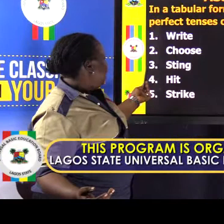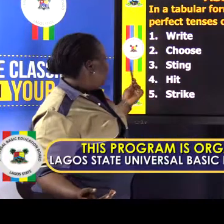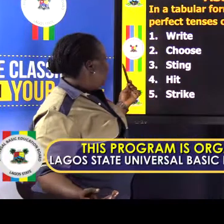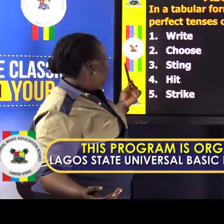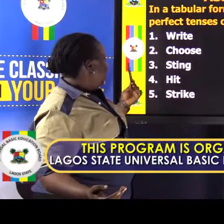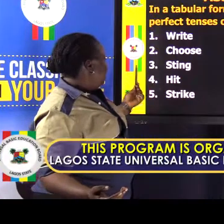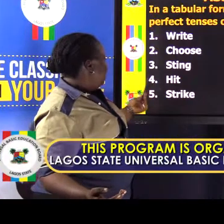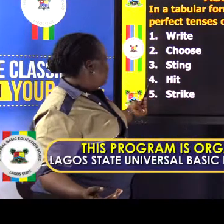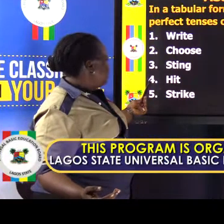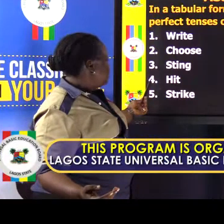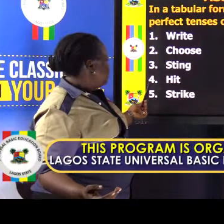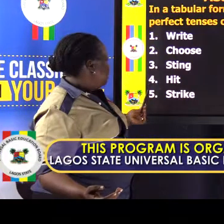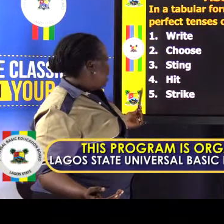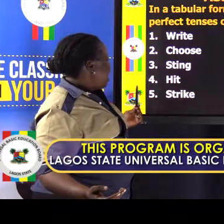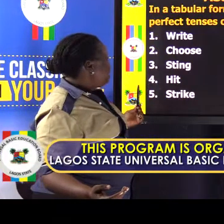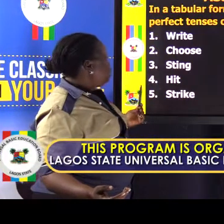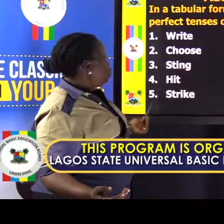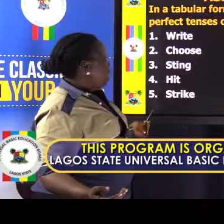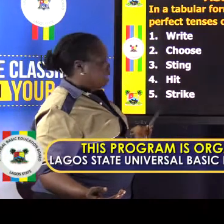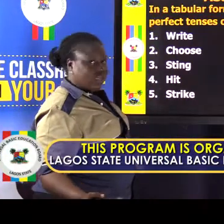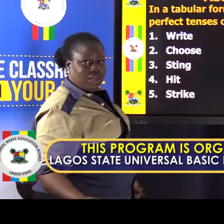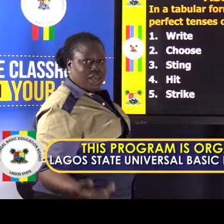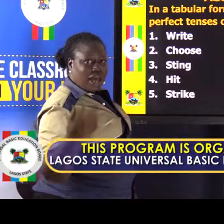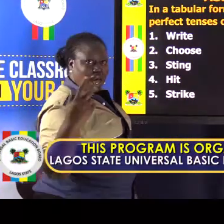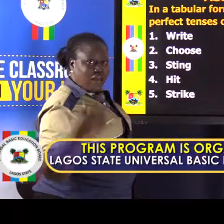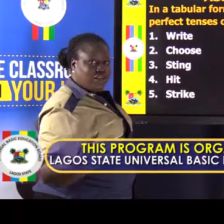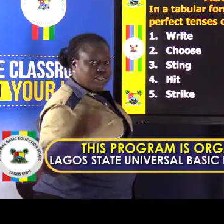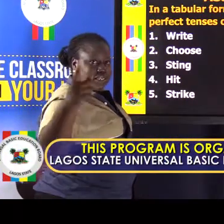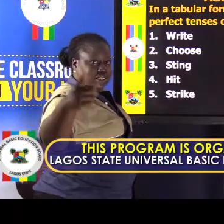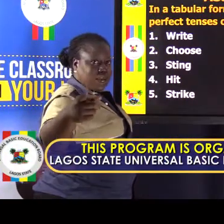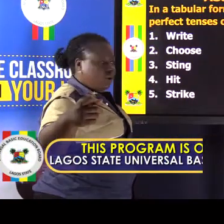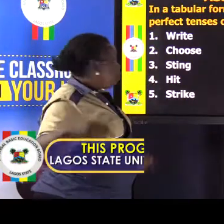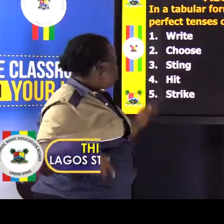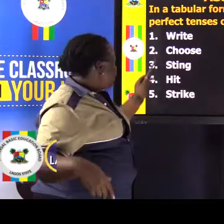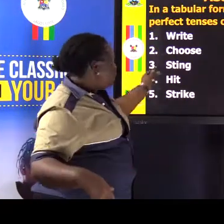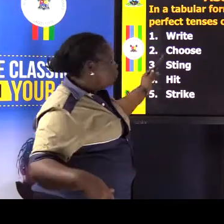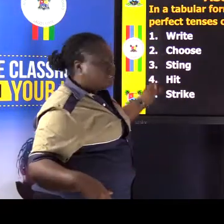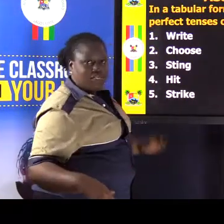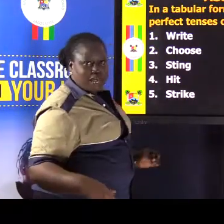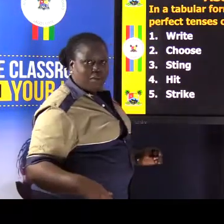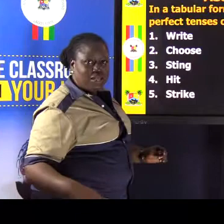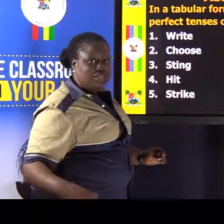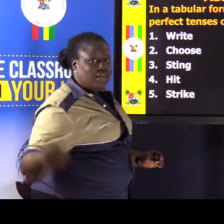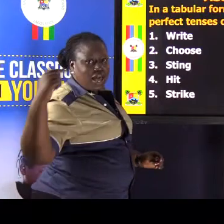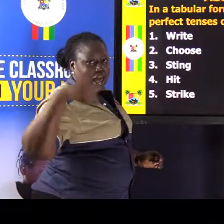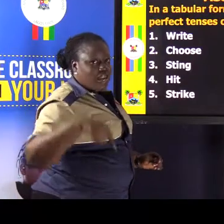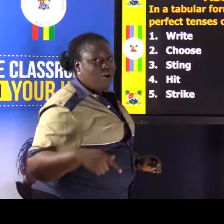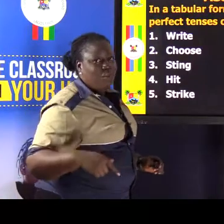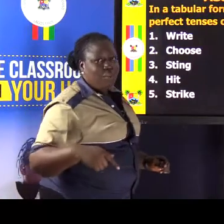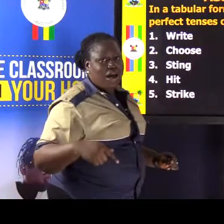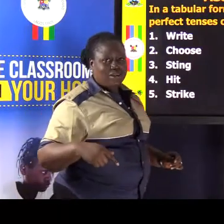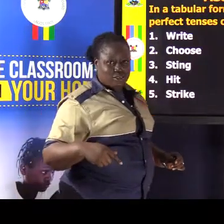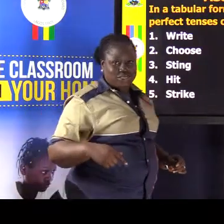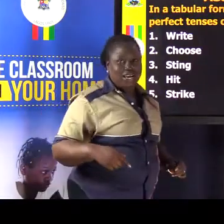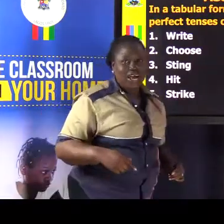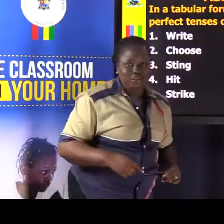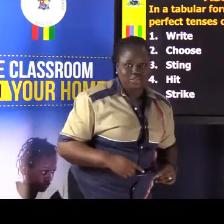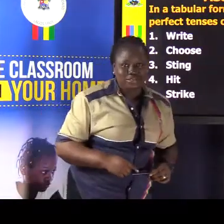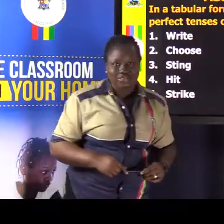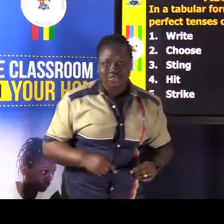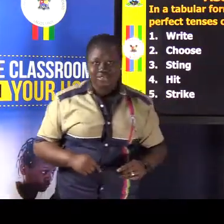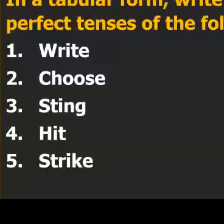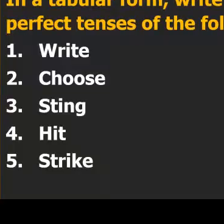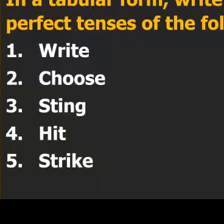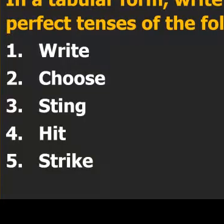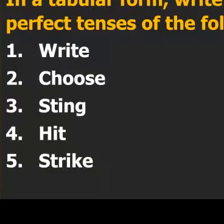sting, hit, and strike. Another 30 seconds to capture the assignment, and I will be back to sign out.